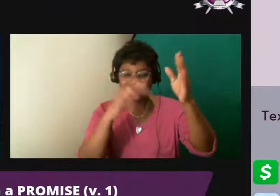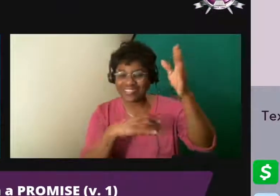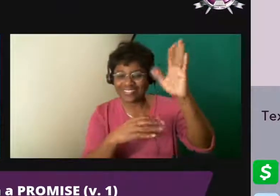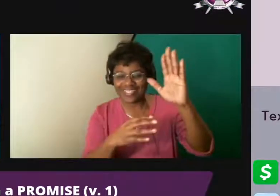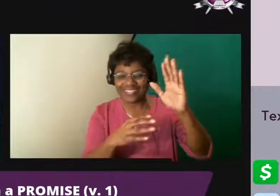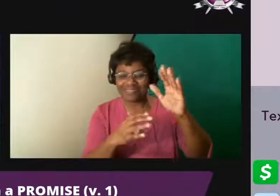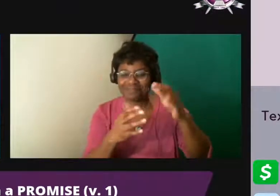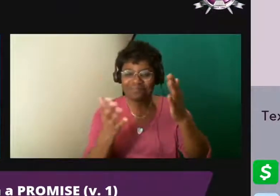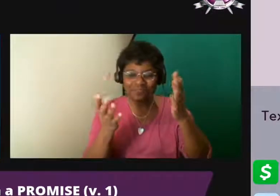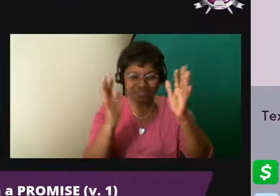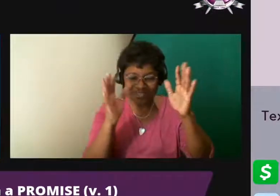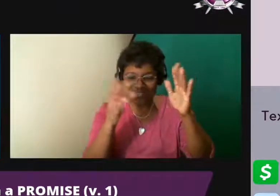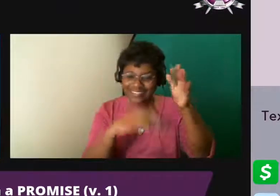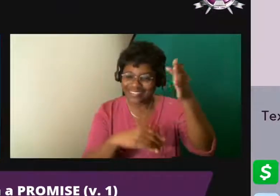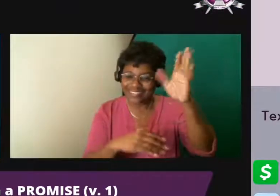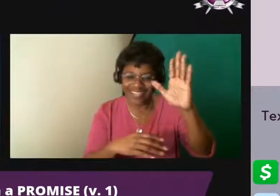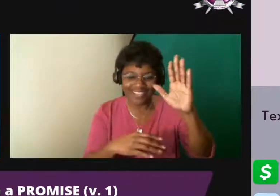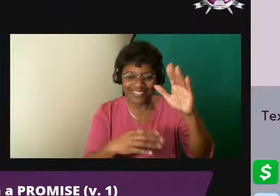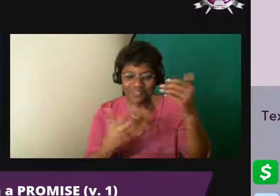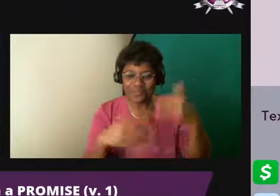listen,